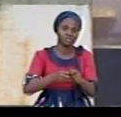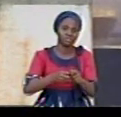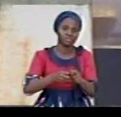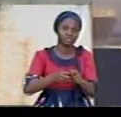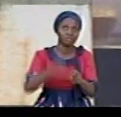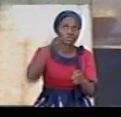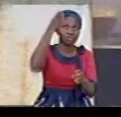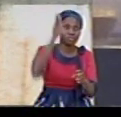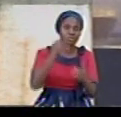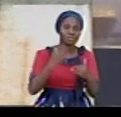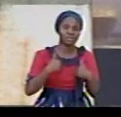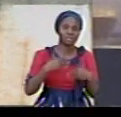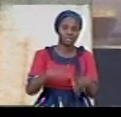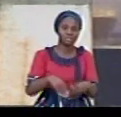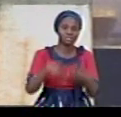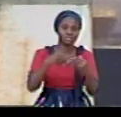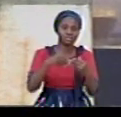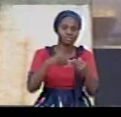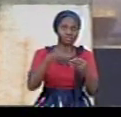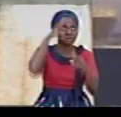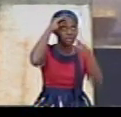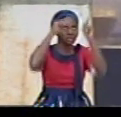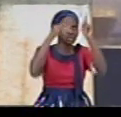God has given him a name